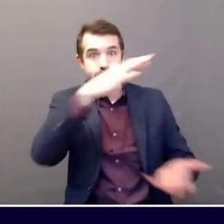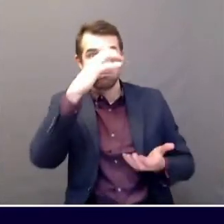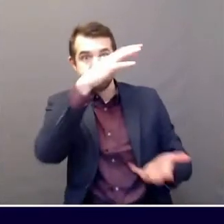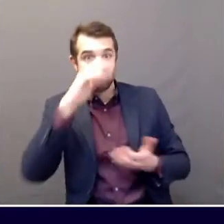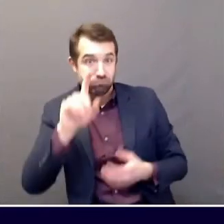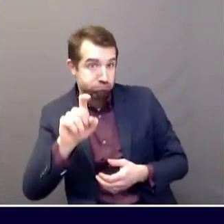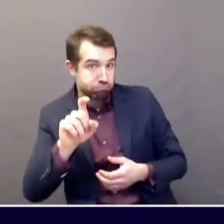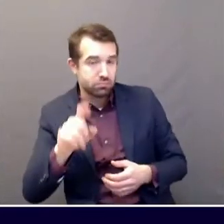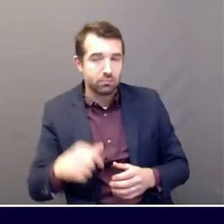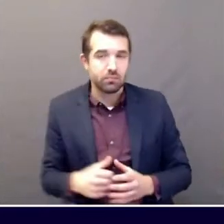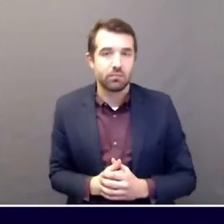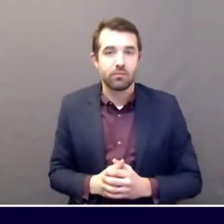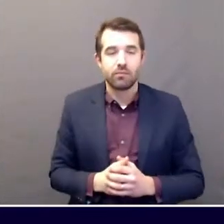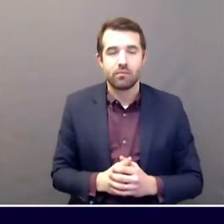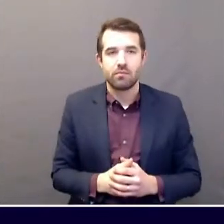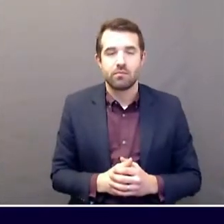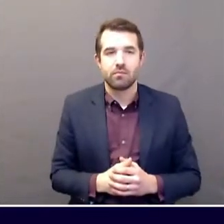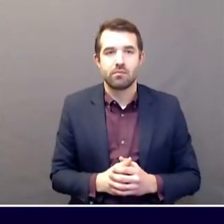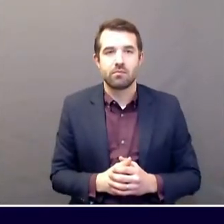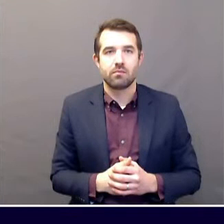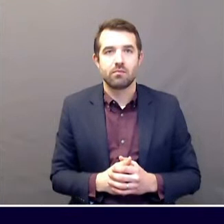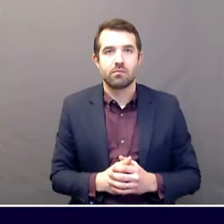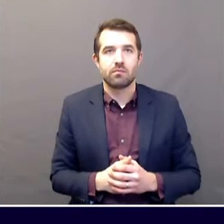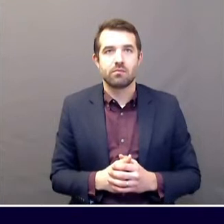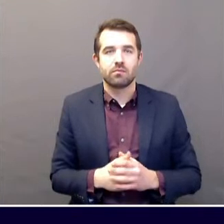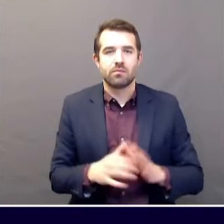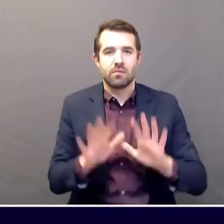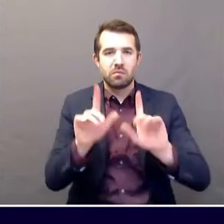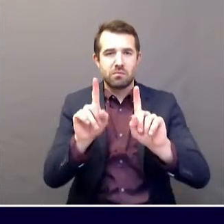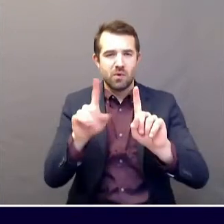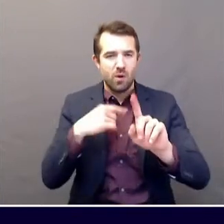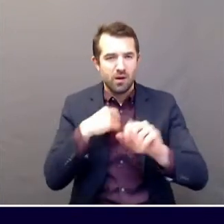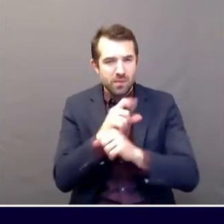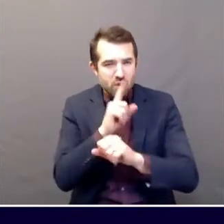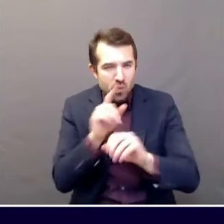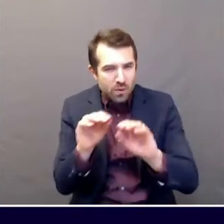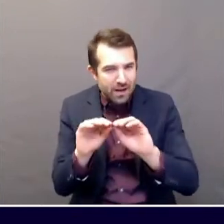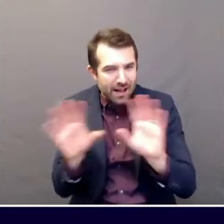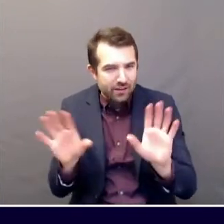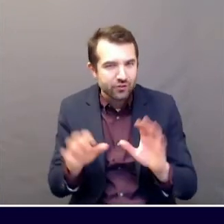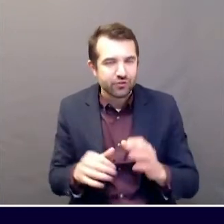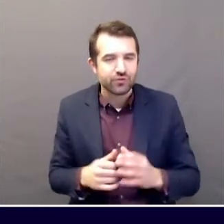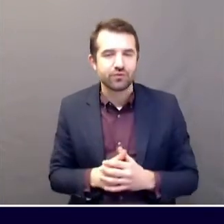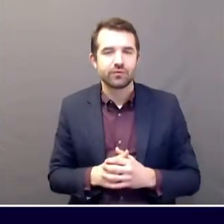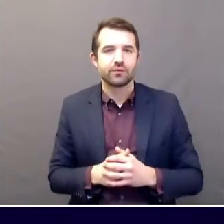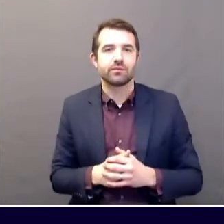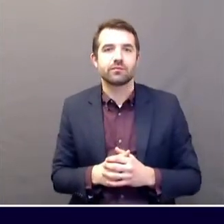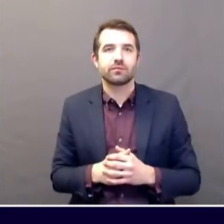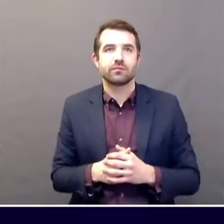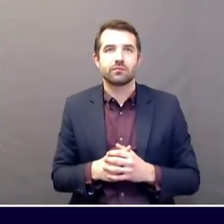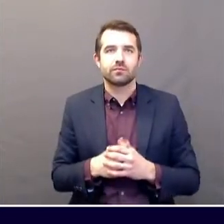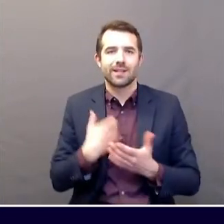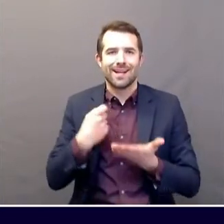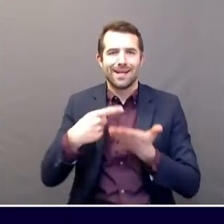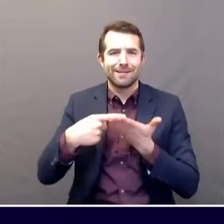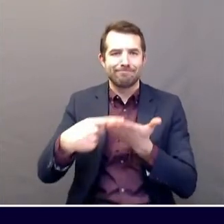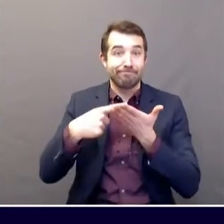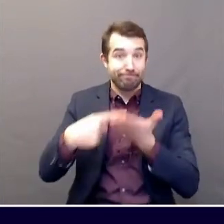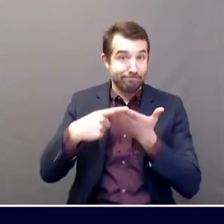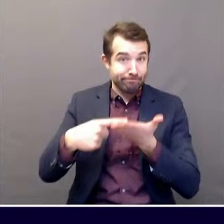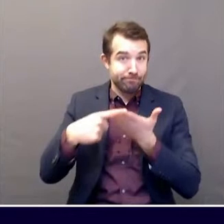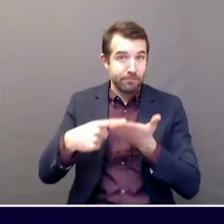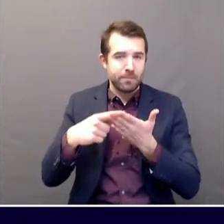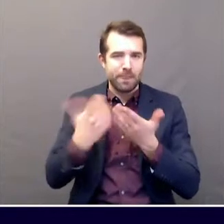don't know that you were suggesting this or not, but for perfect clarity, I just want to start by discussing how allocations